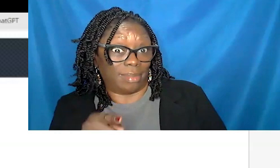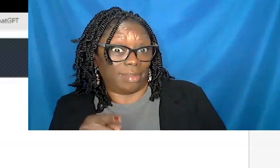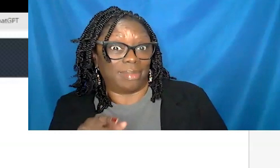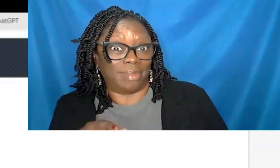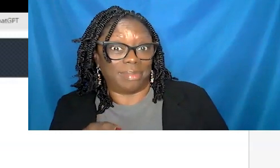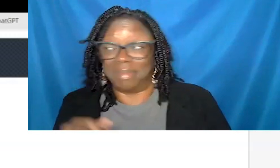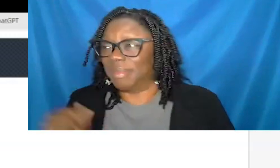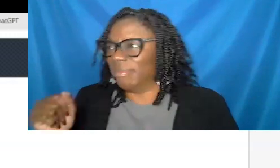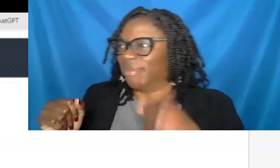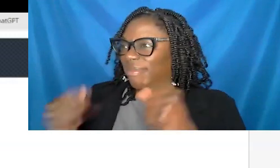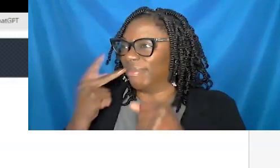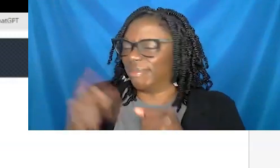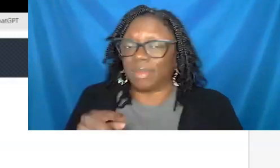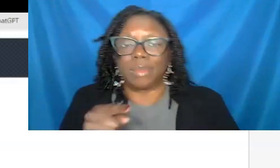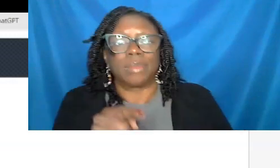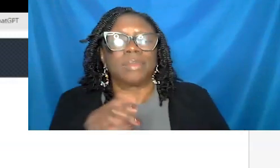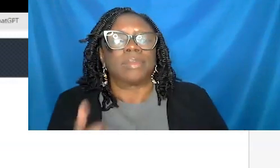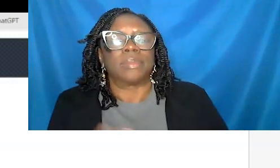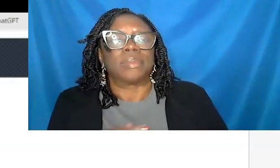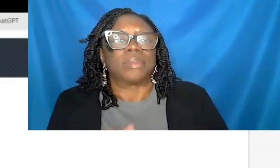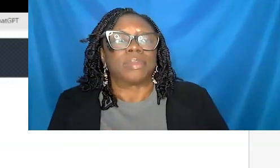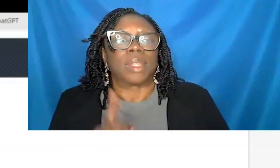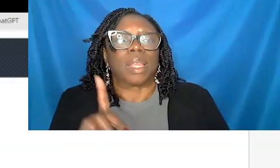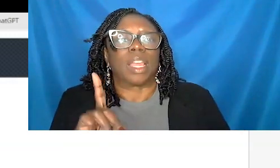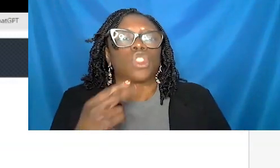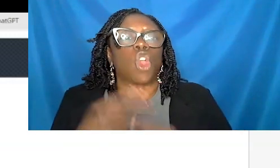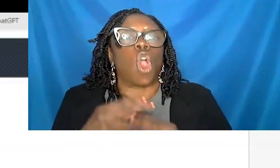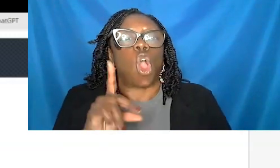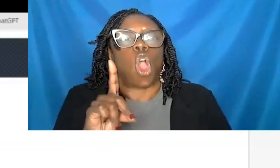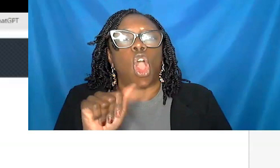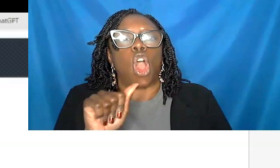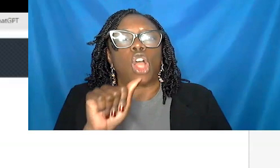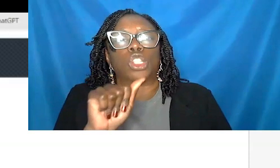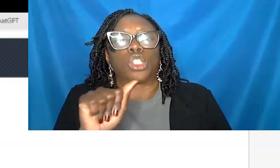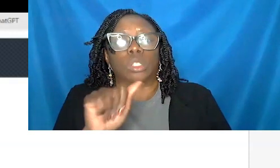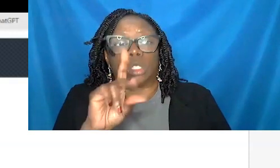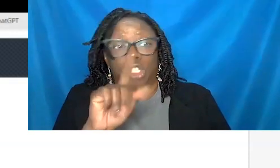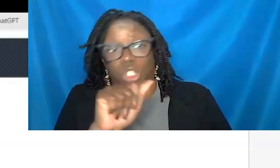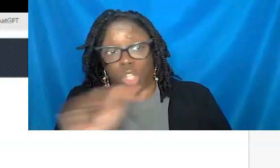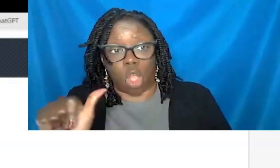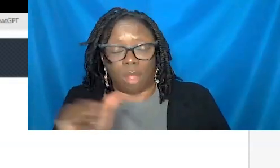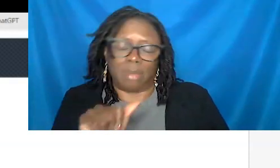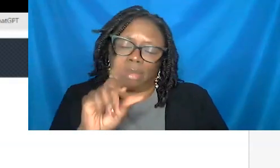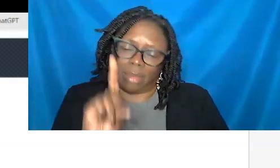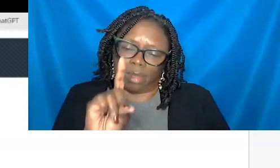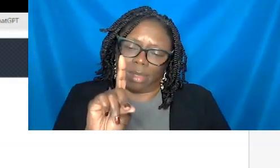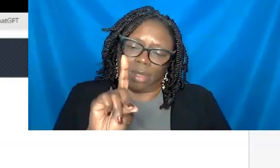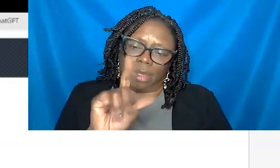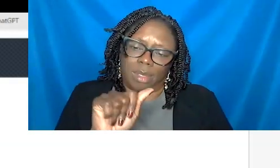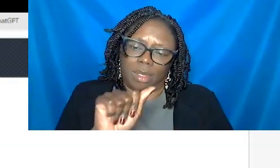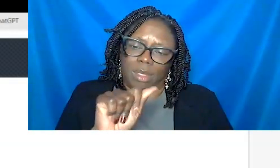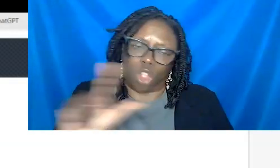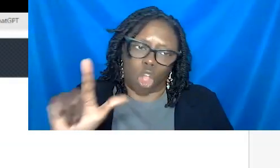Awesome. What's doll E? Dolly We'll is get there. something that we're Don't gonna worry, get to. I know. Yeah. Okay. When we talk about